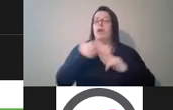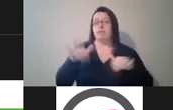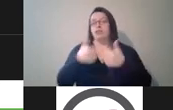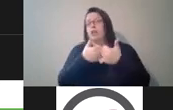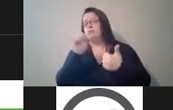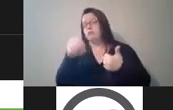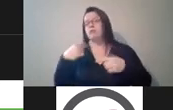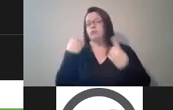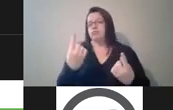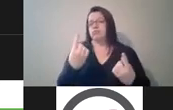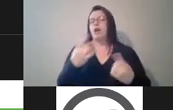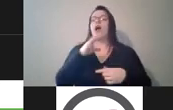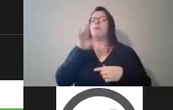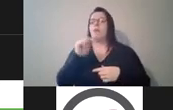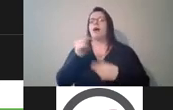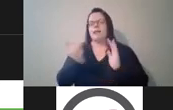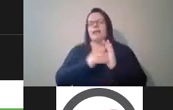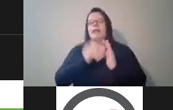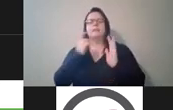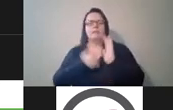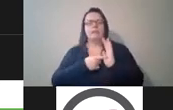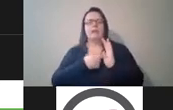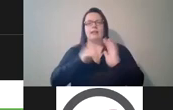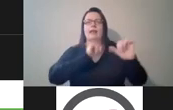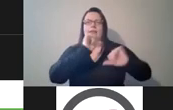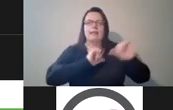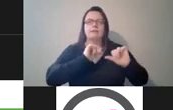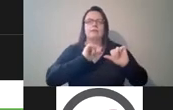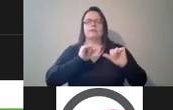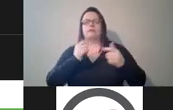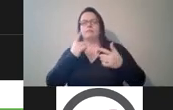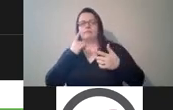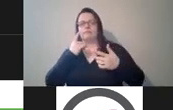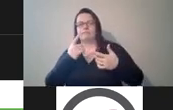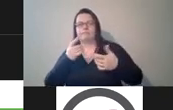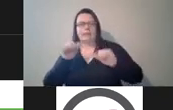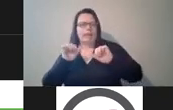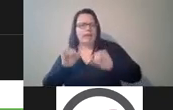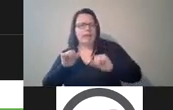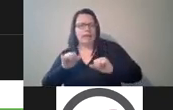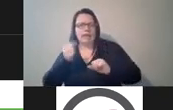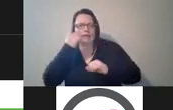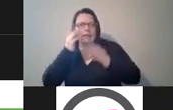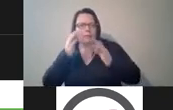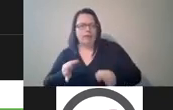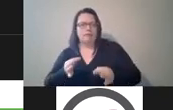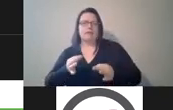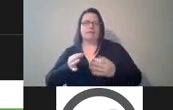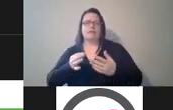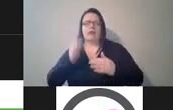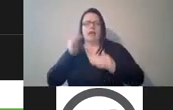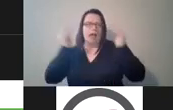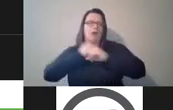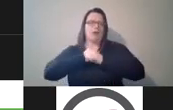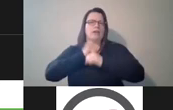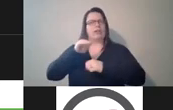I think it is recognizing that the assessment of capacity in adult protection is a shared one, and it's recognized that various professions